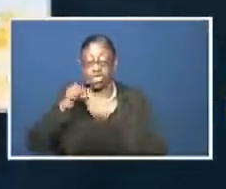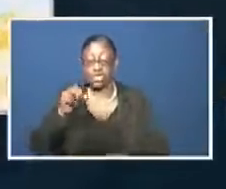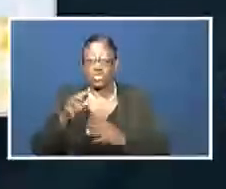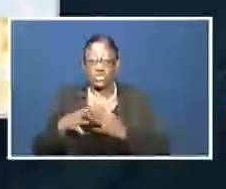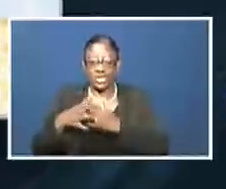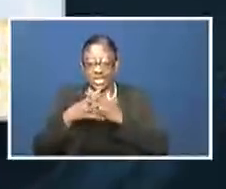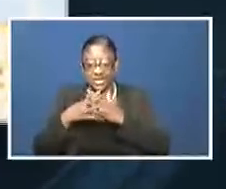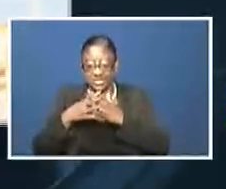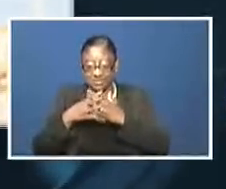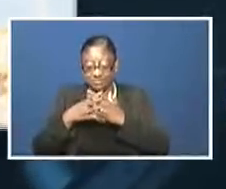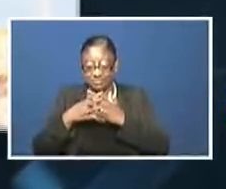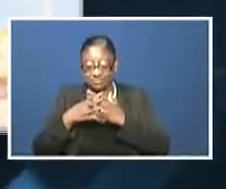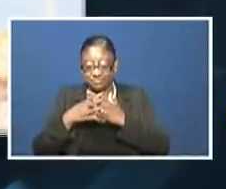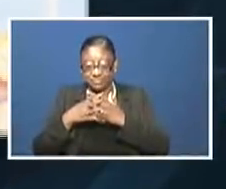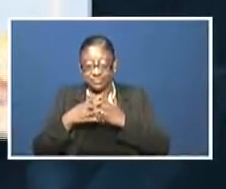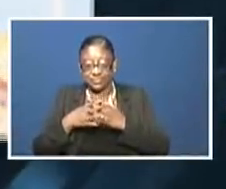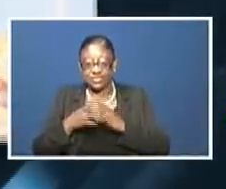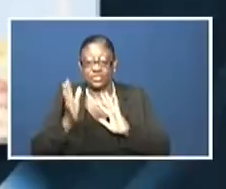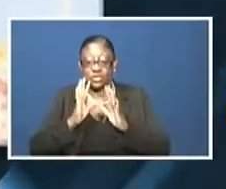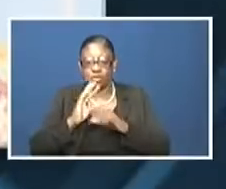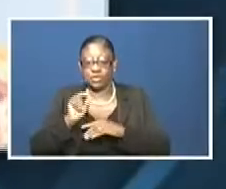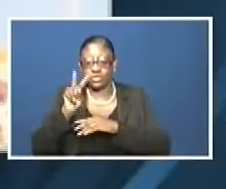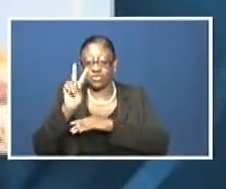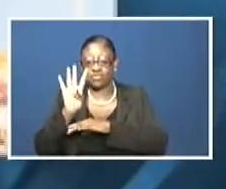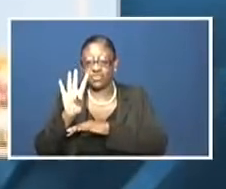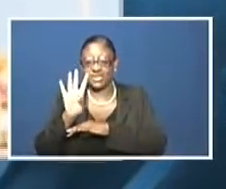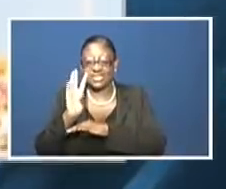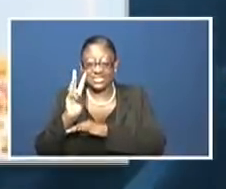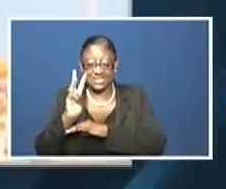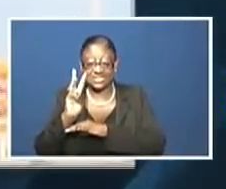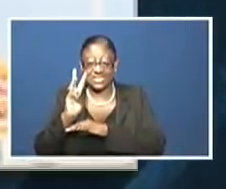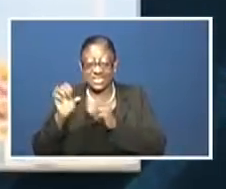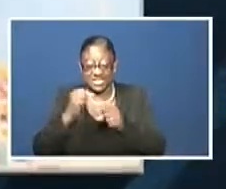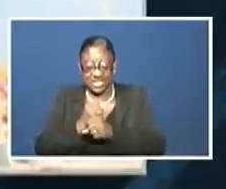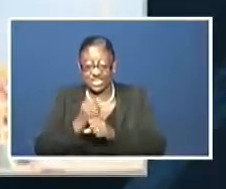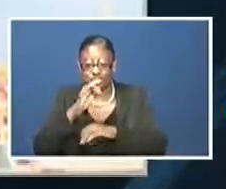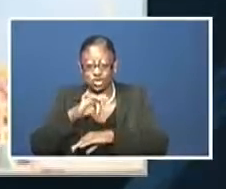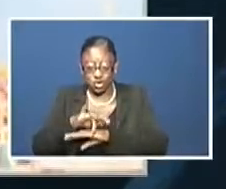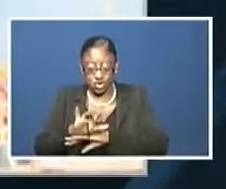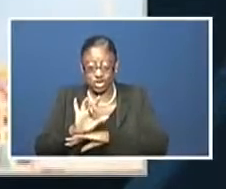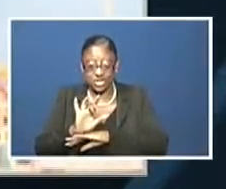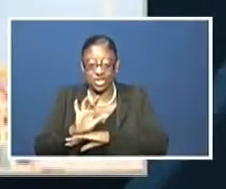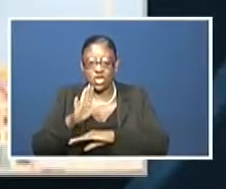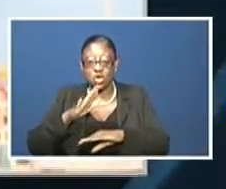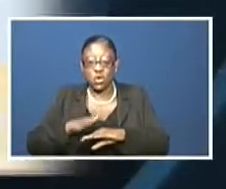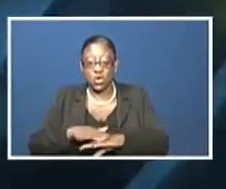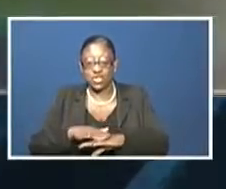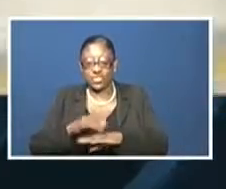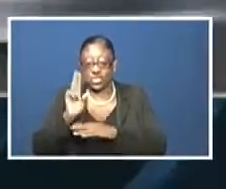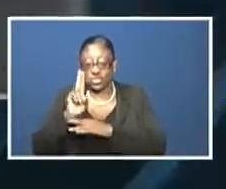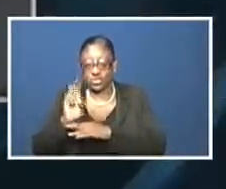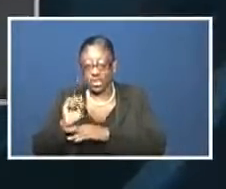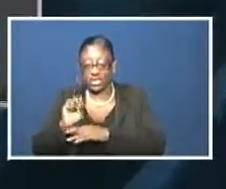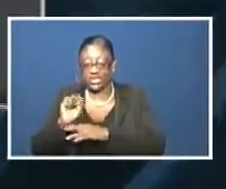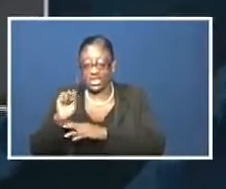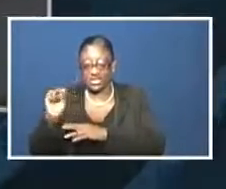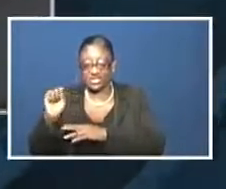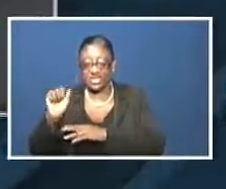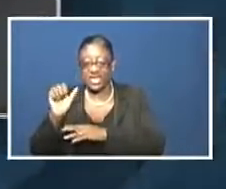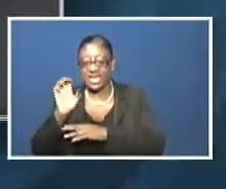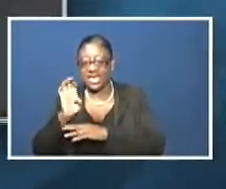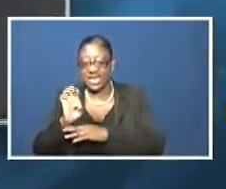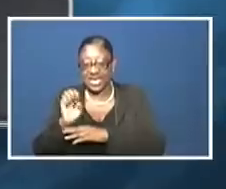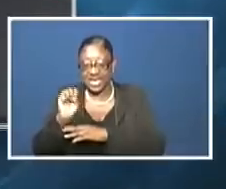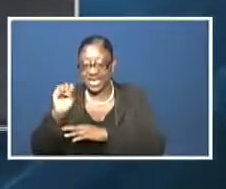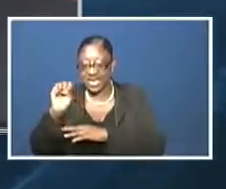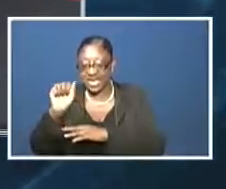kicking off its 246th anniversary early with a ceremony aboard the USS Lassen on Friday, July